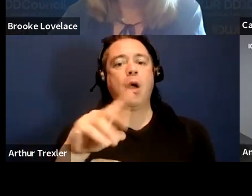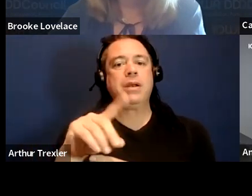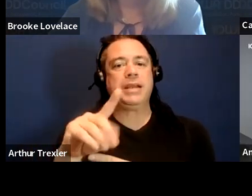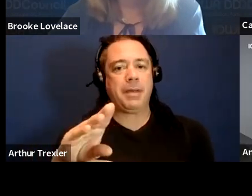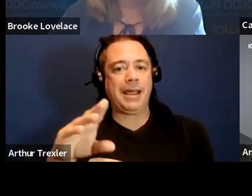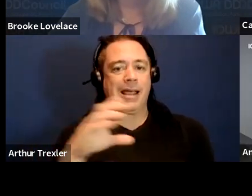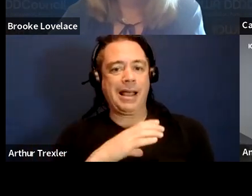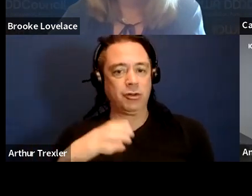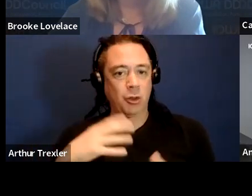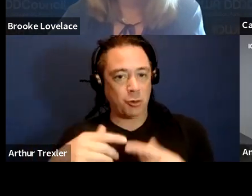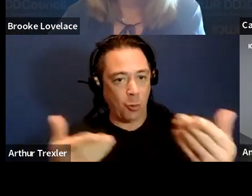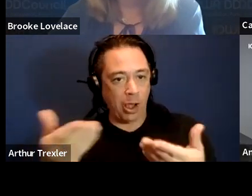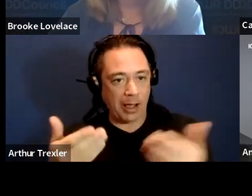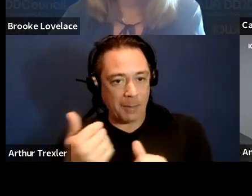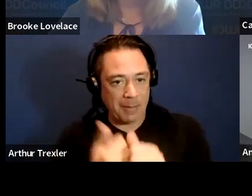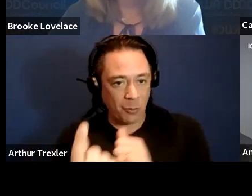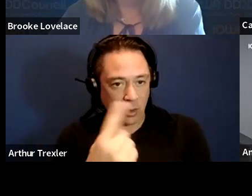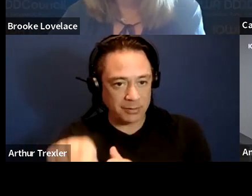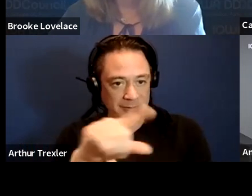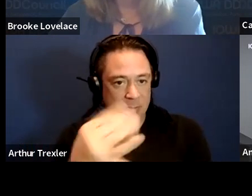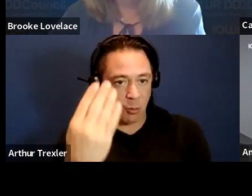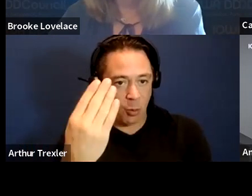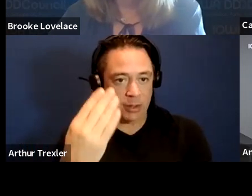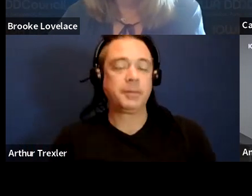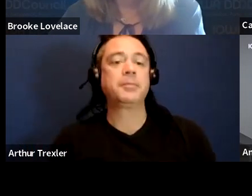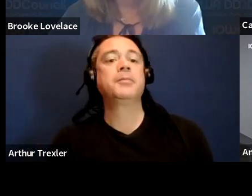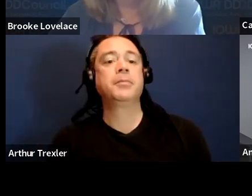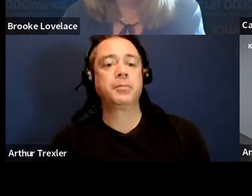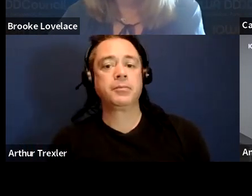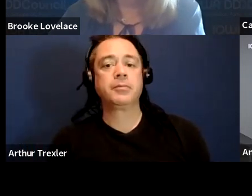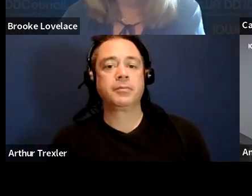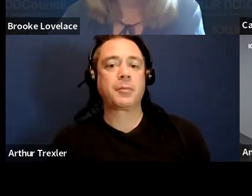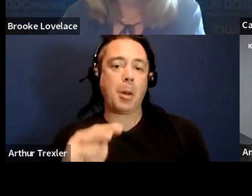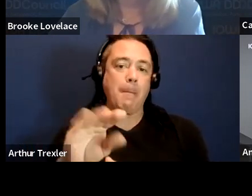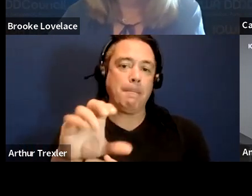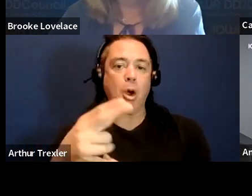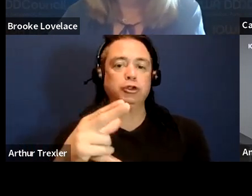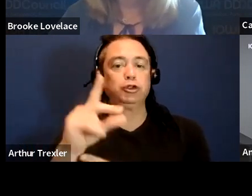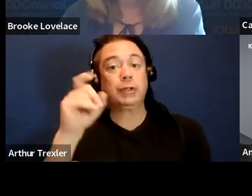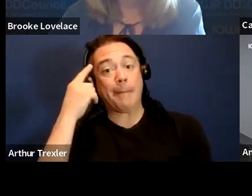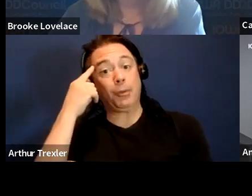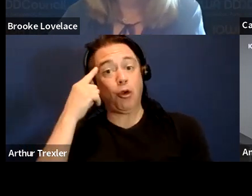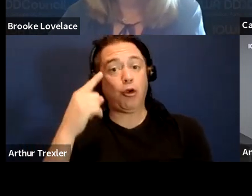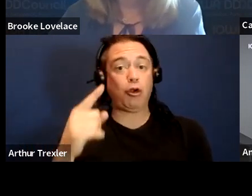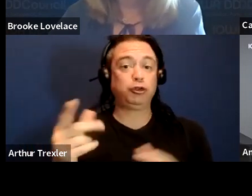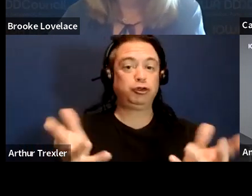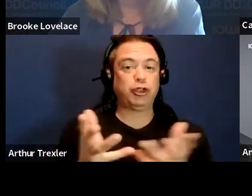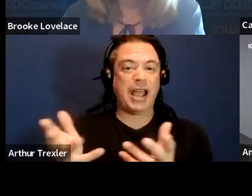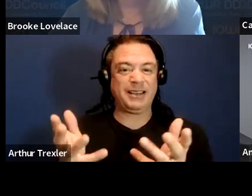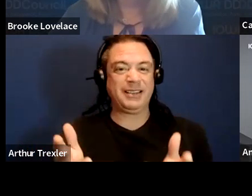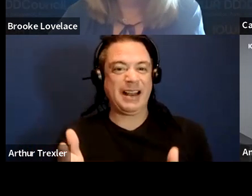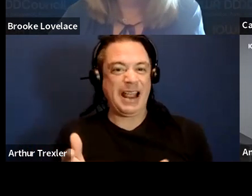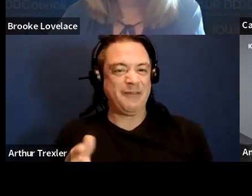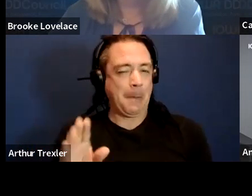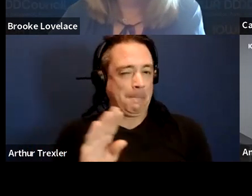I would like to welcome each and every one of you this morning to our March Capital Chat. We have a pretty